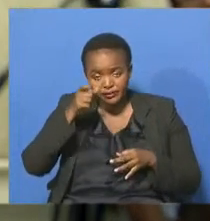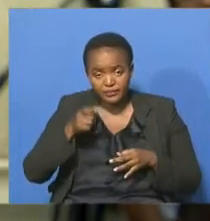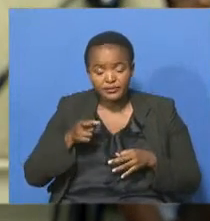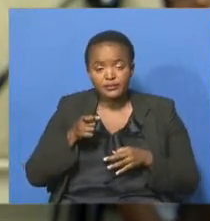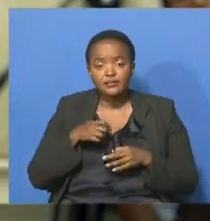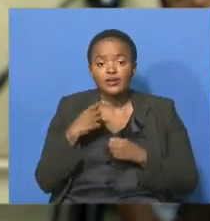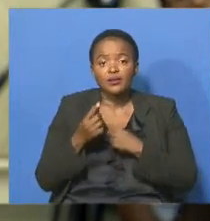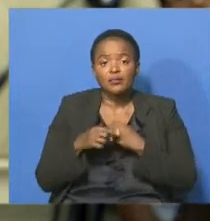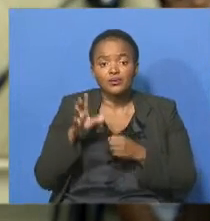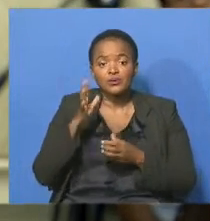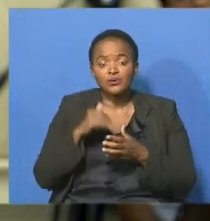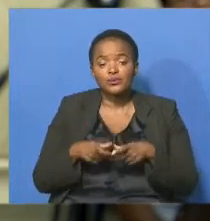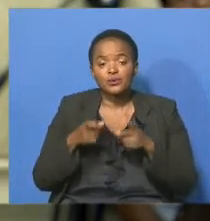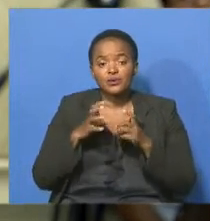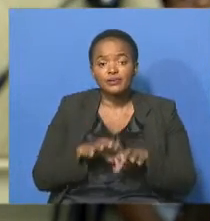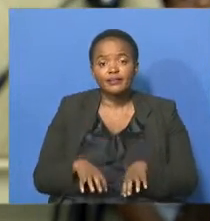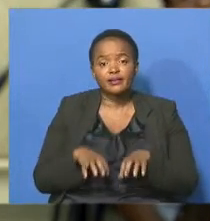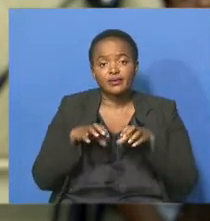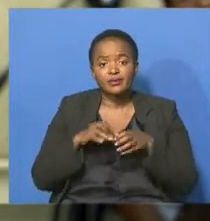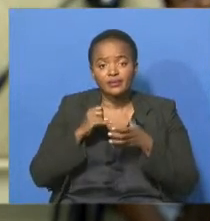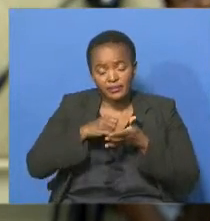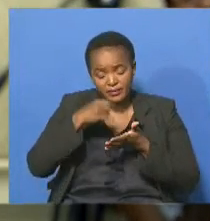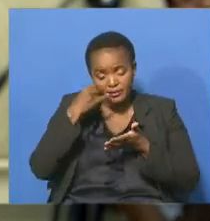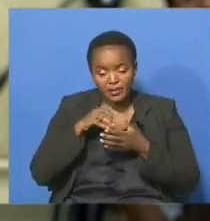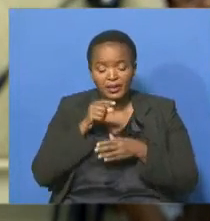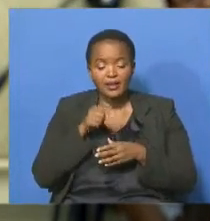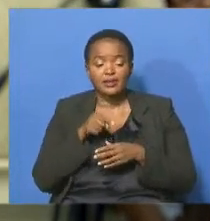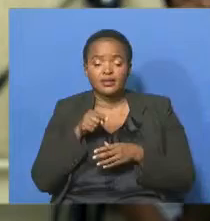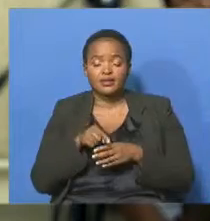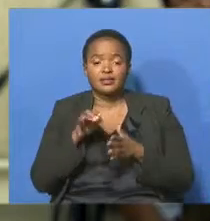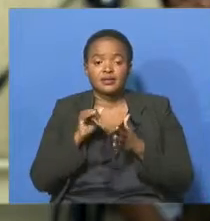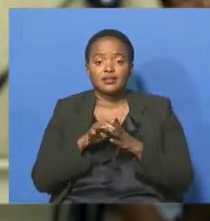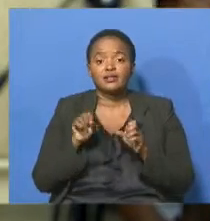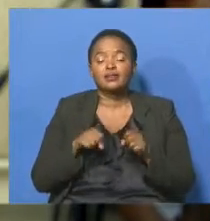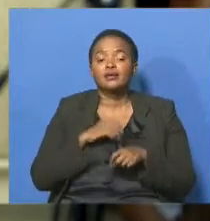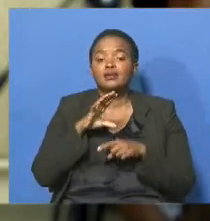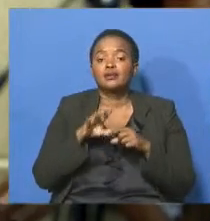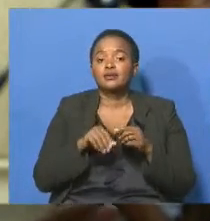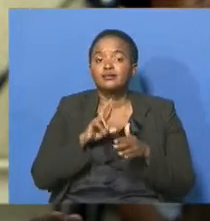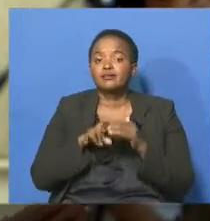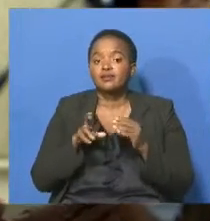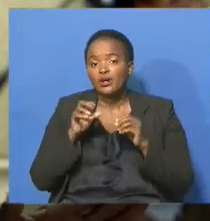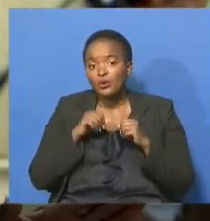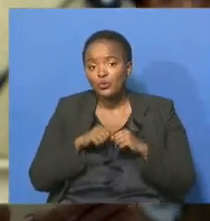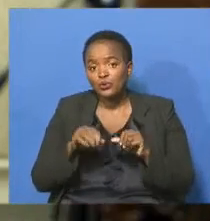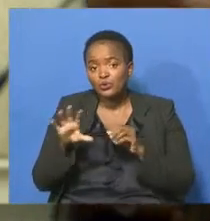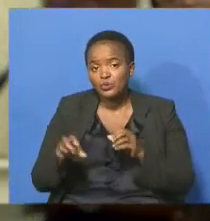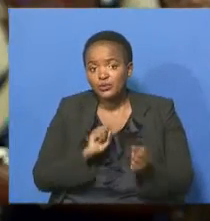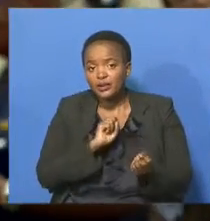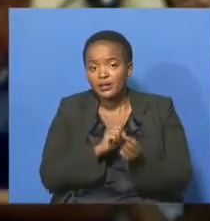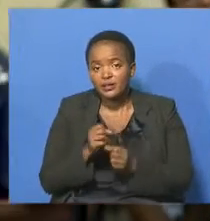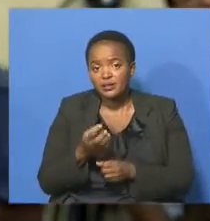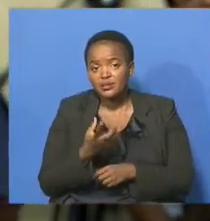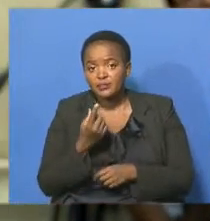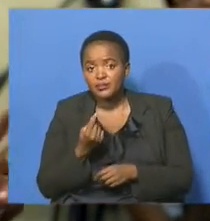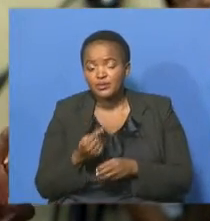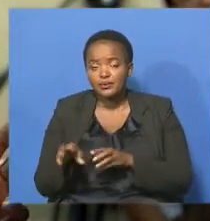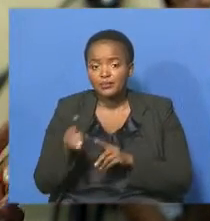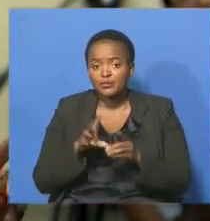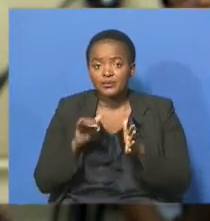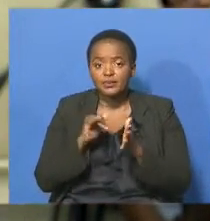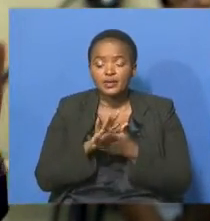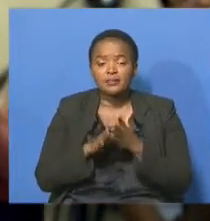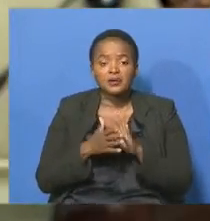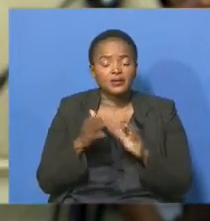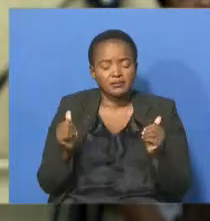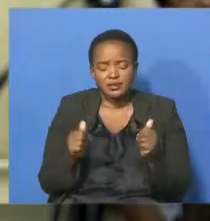go neela bana ditagi gone mo hela mongwe ke gone re ka go kgona ma otlho ra lotse ba sesanyane bo re nya re tla be ra lotse mo ga tla